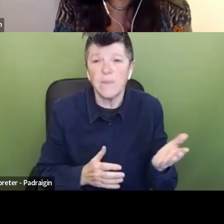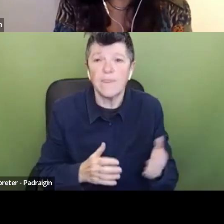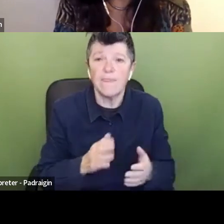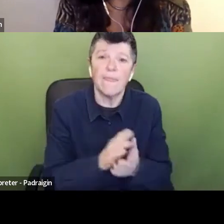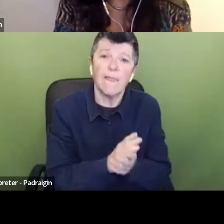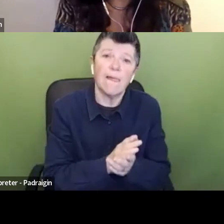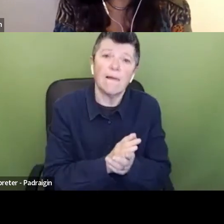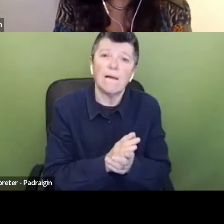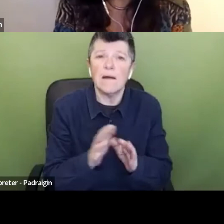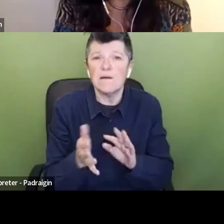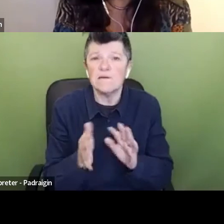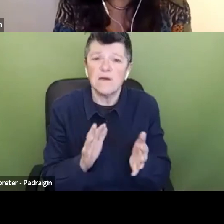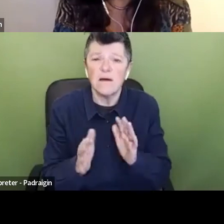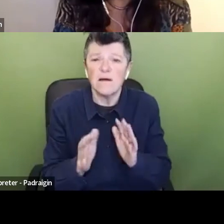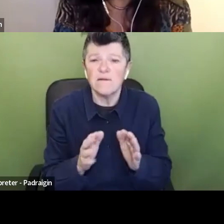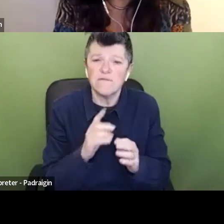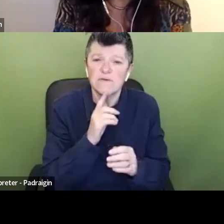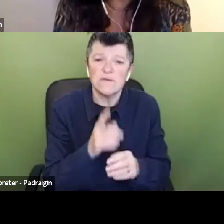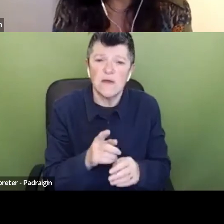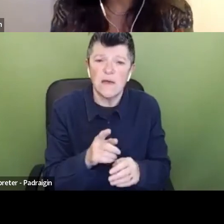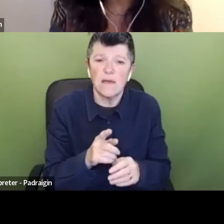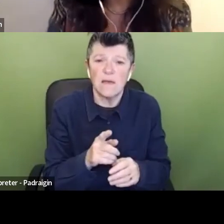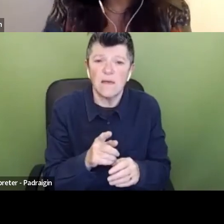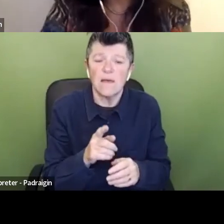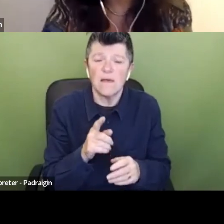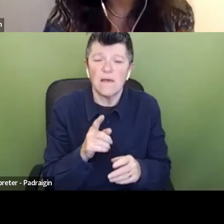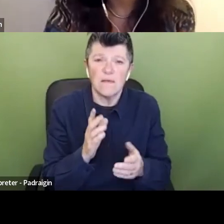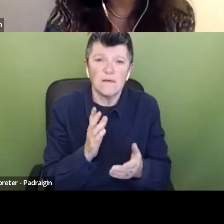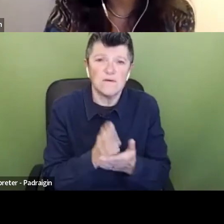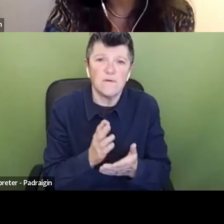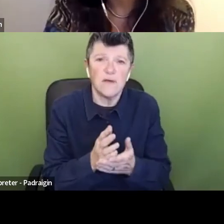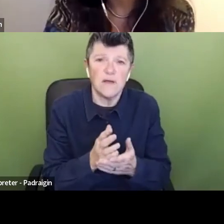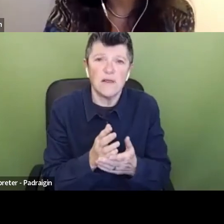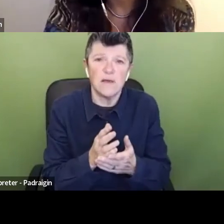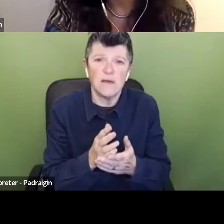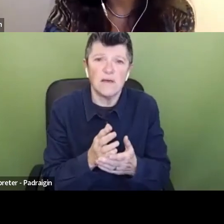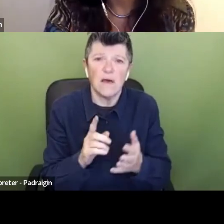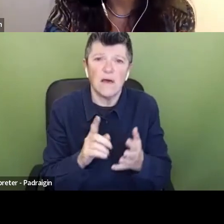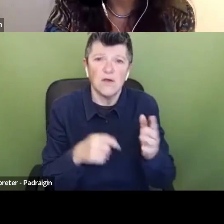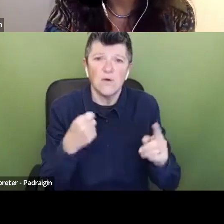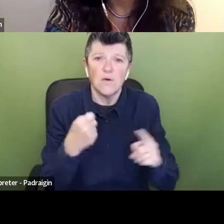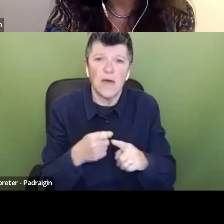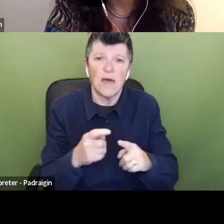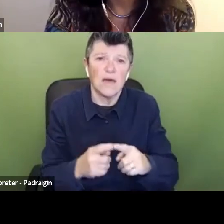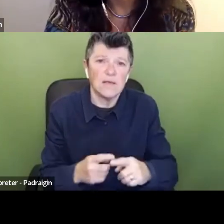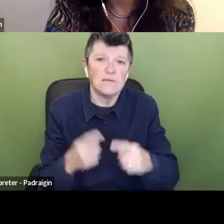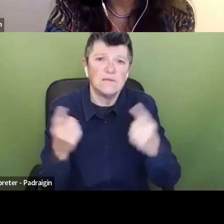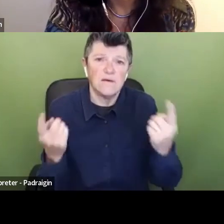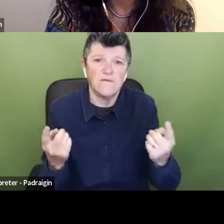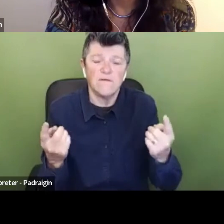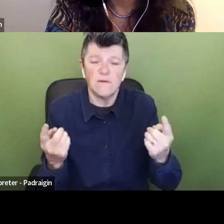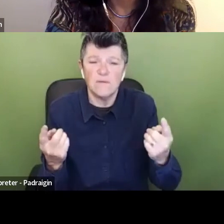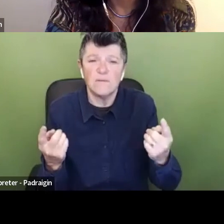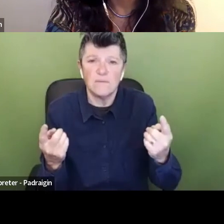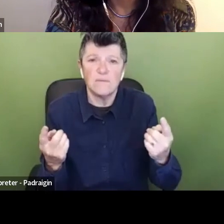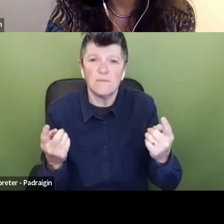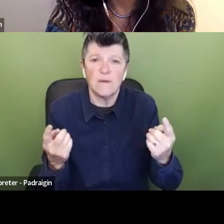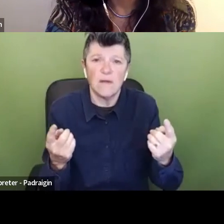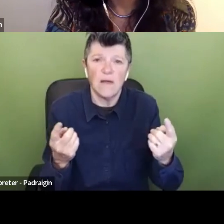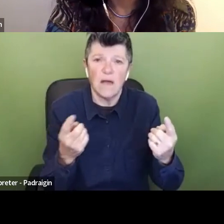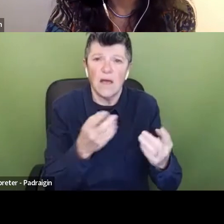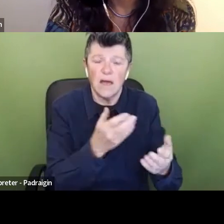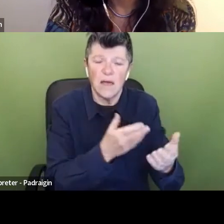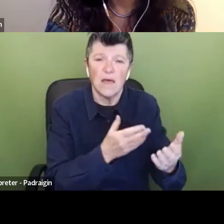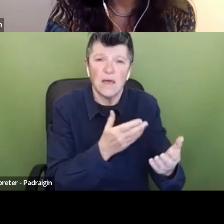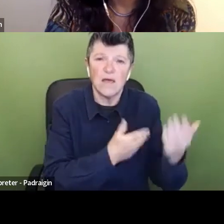that's kind of to say that there's a very distinct UK, taste that we add to the word as well, and very distinct histories.